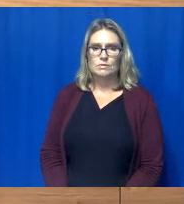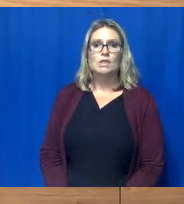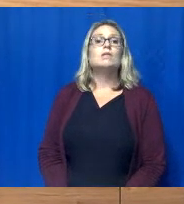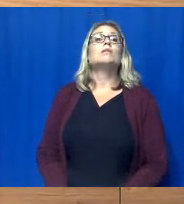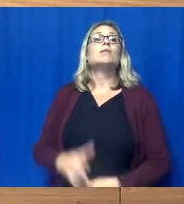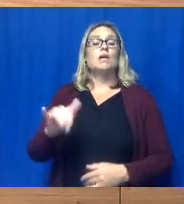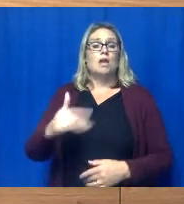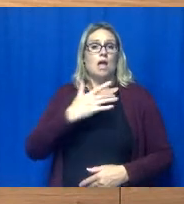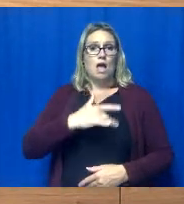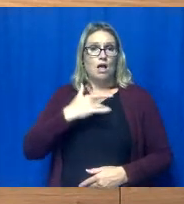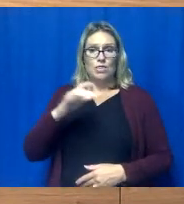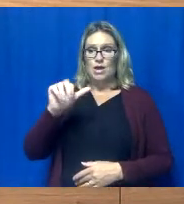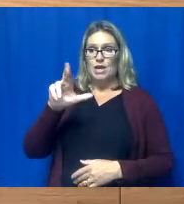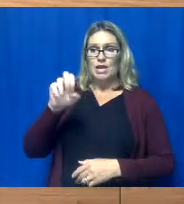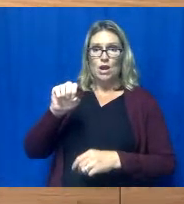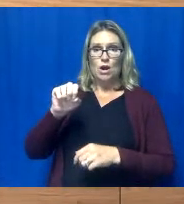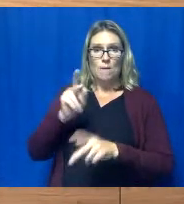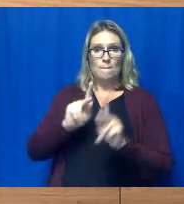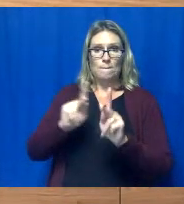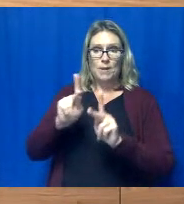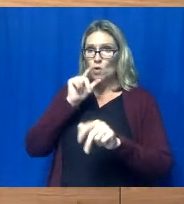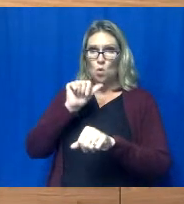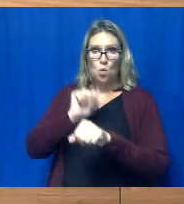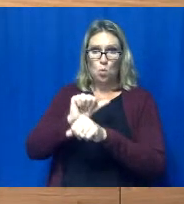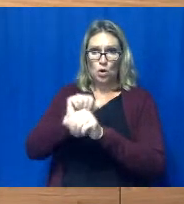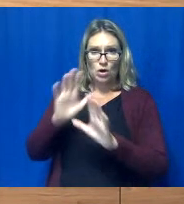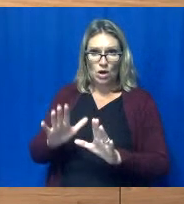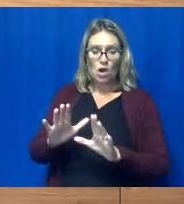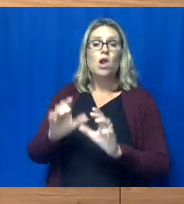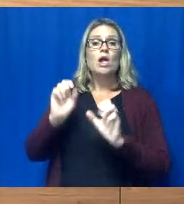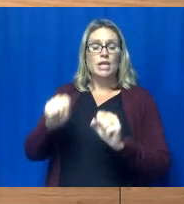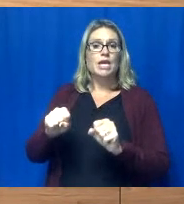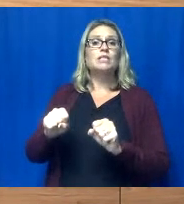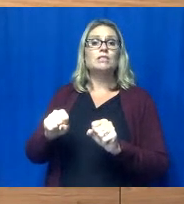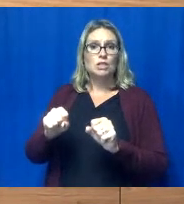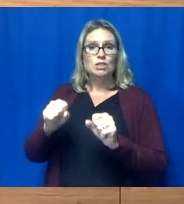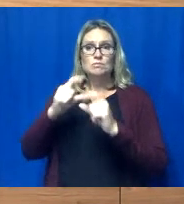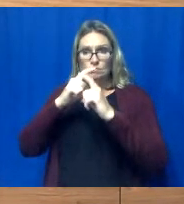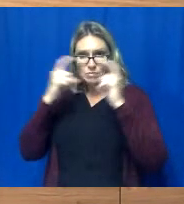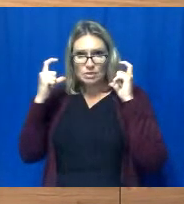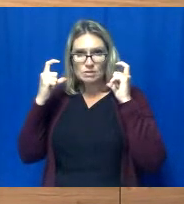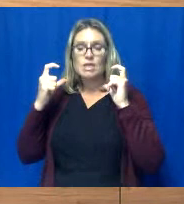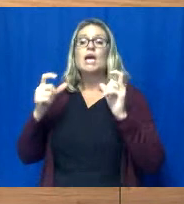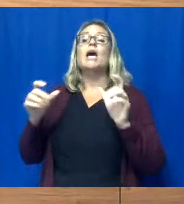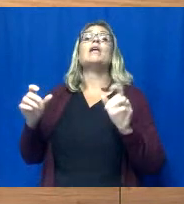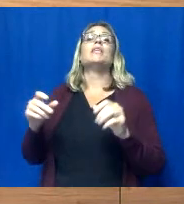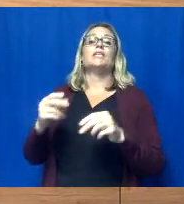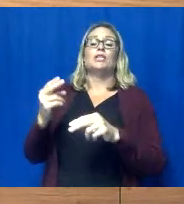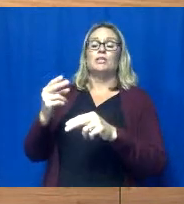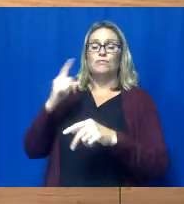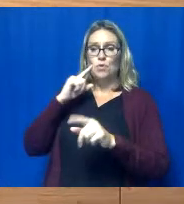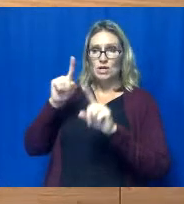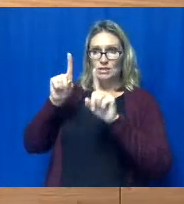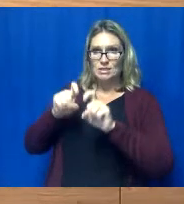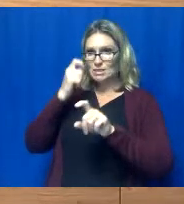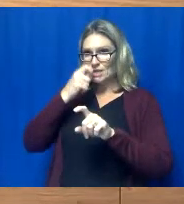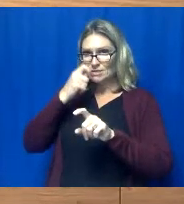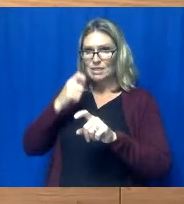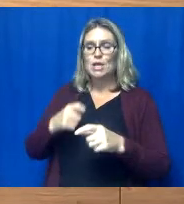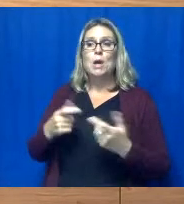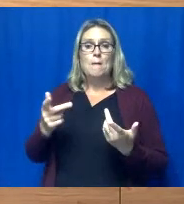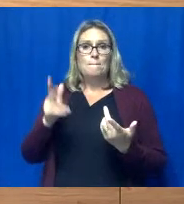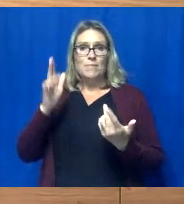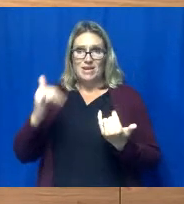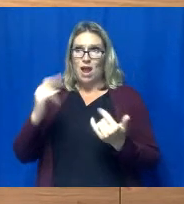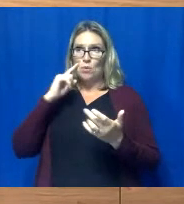who aren't fully vaccinated can choose to wear the mask and be tested frequently. But given what's happening in the